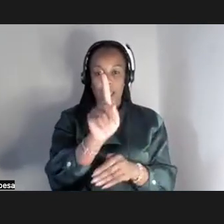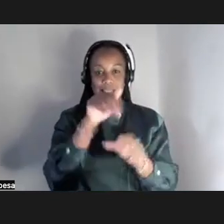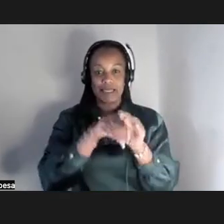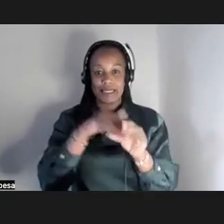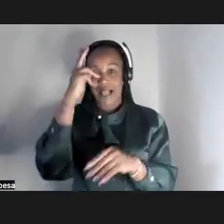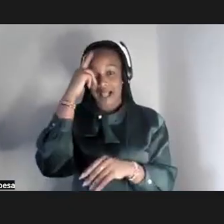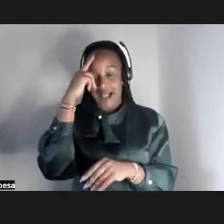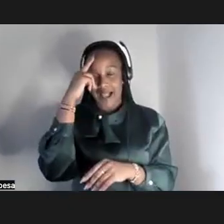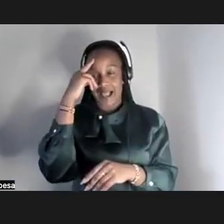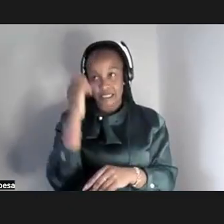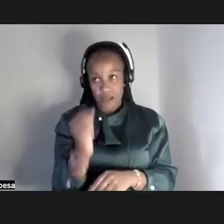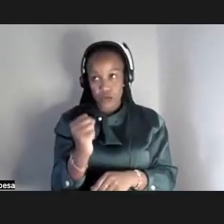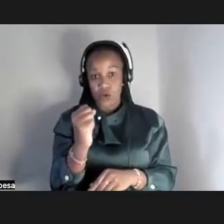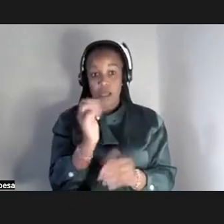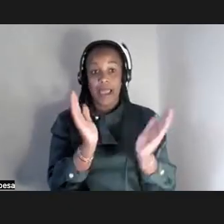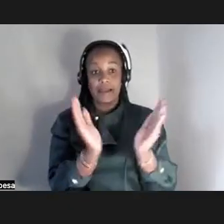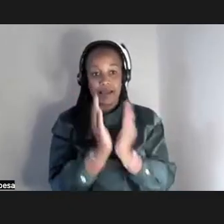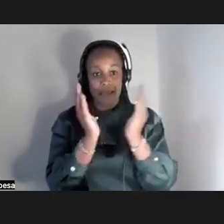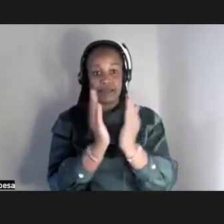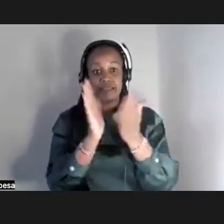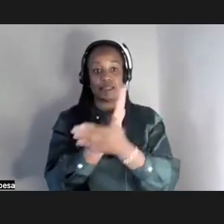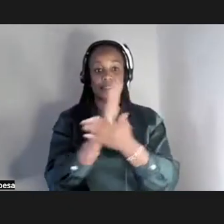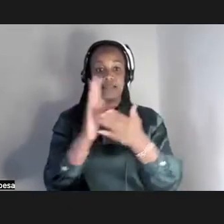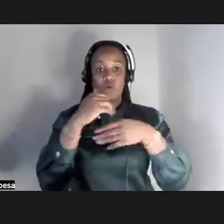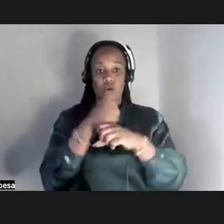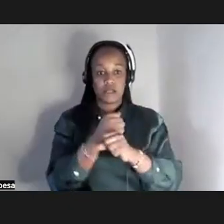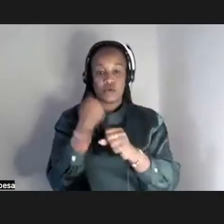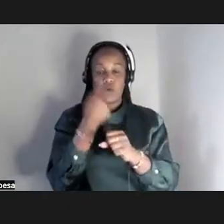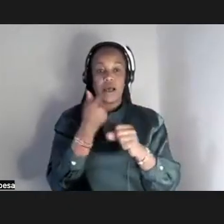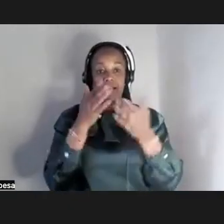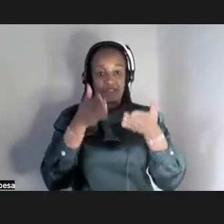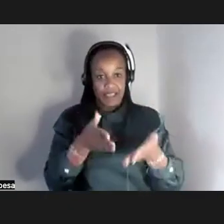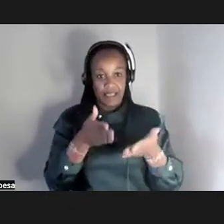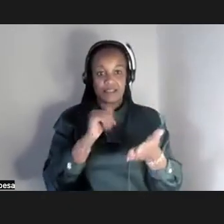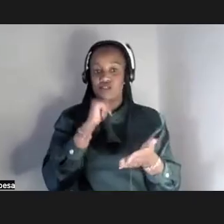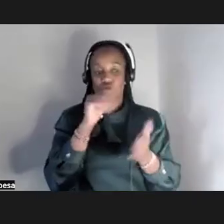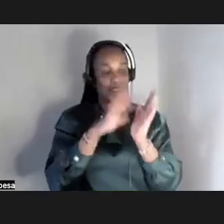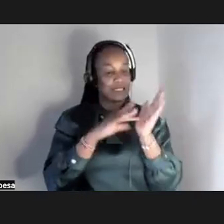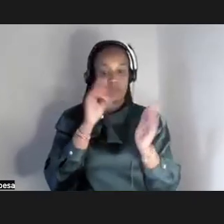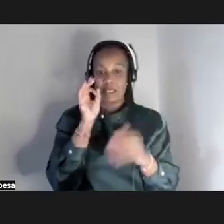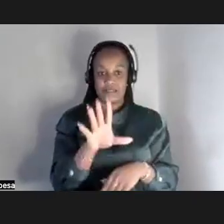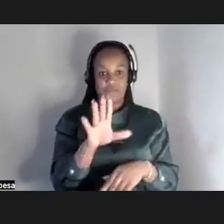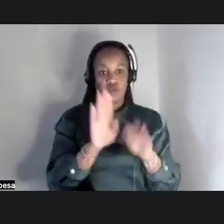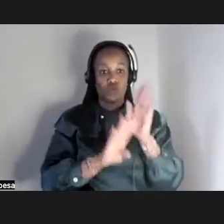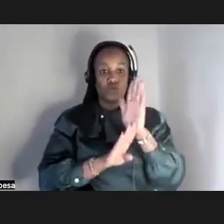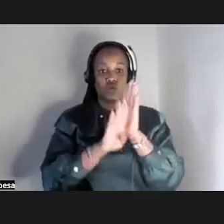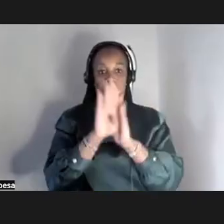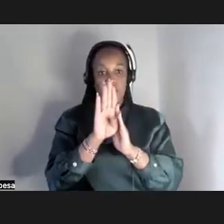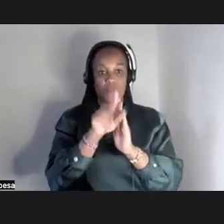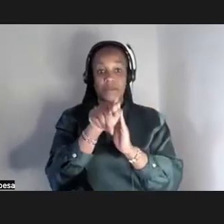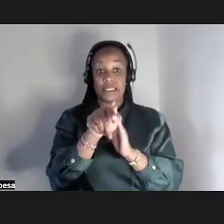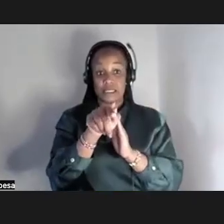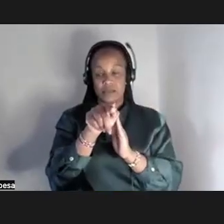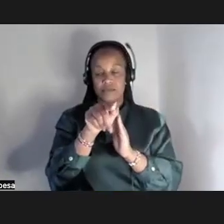and I would encourage the stakeholders who are here. It is not expensive to develop such a model. So don't